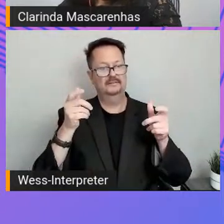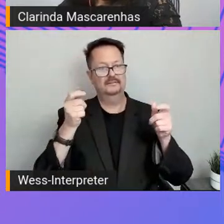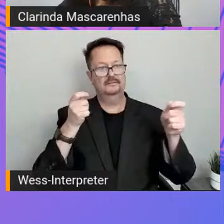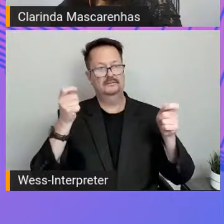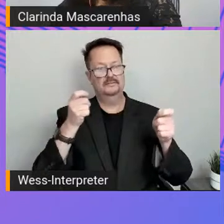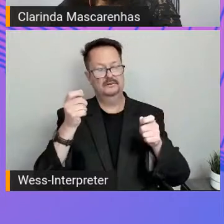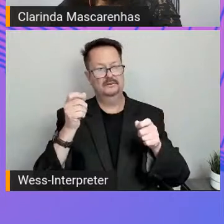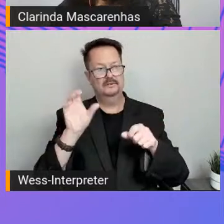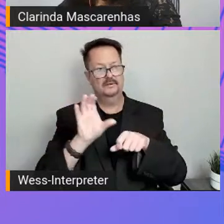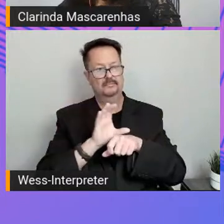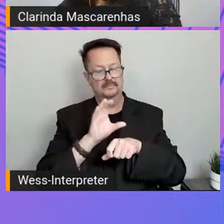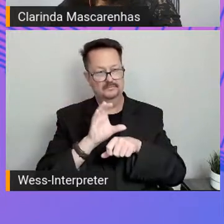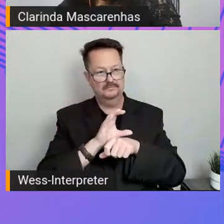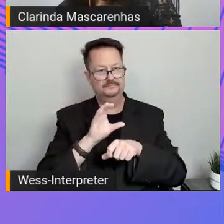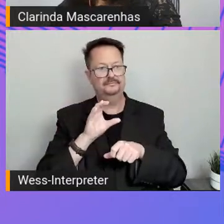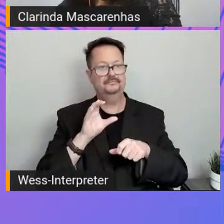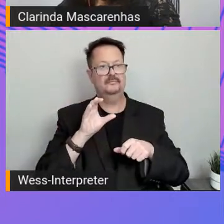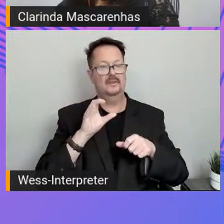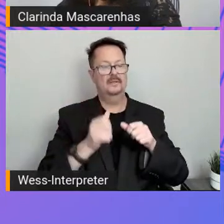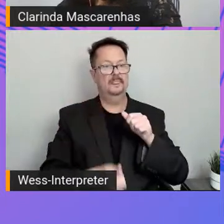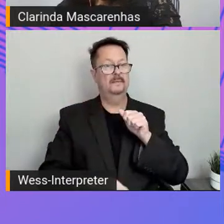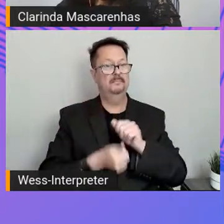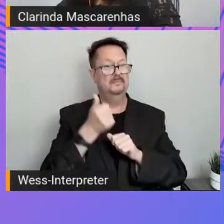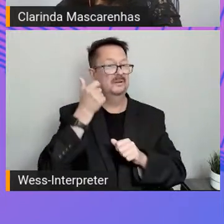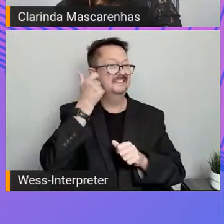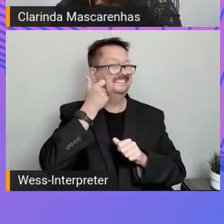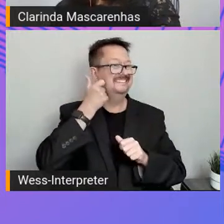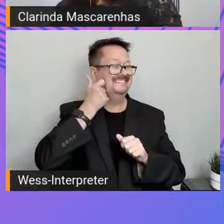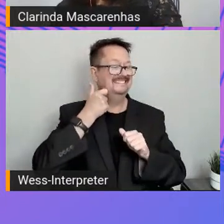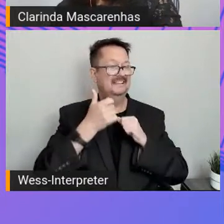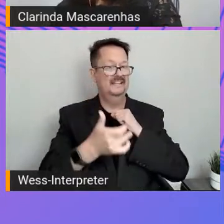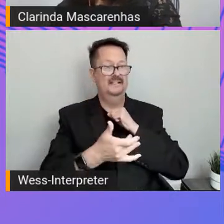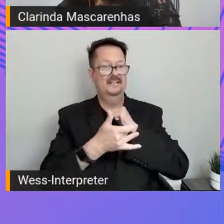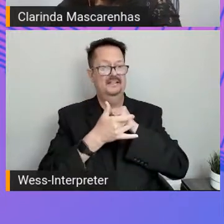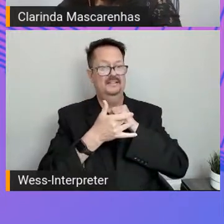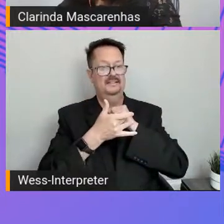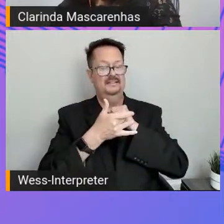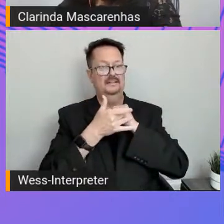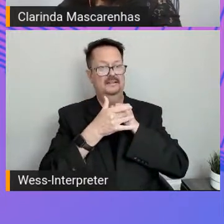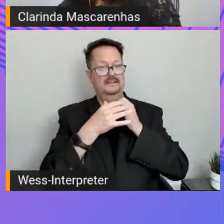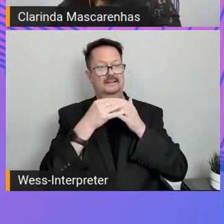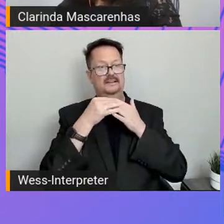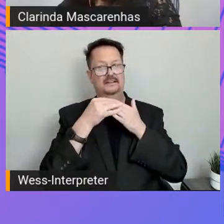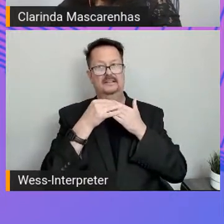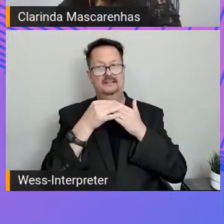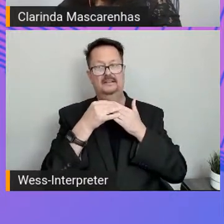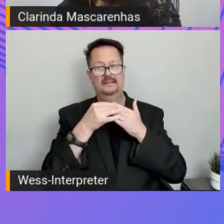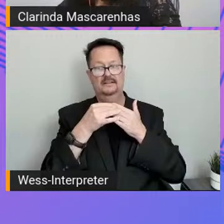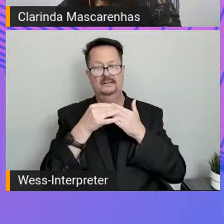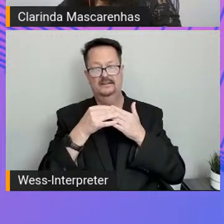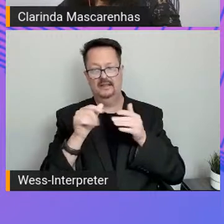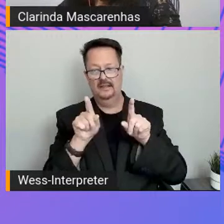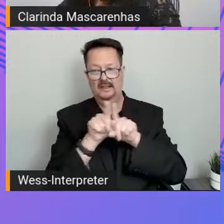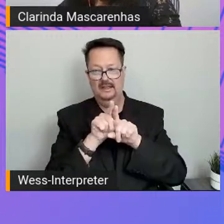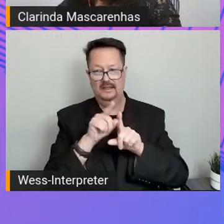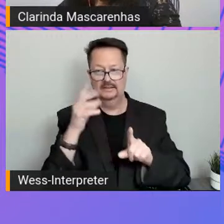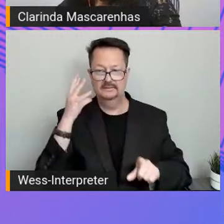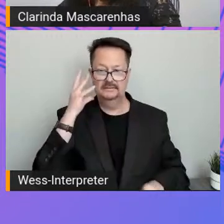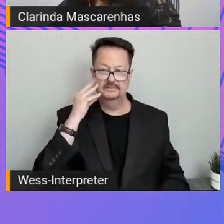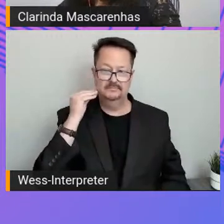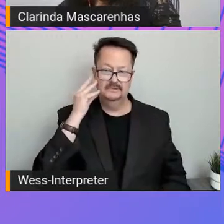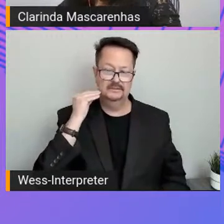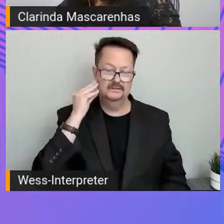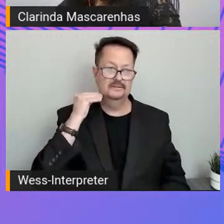AWS AppRunner, and most recently technical lead in the AppRunner app experience business domain with a focus on